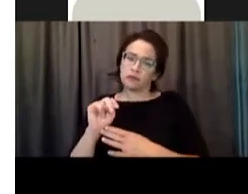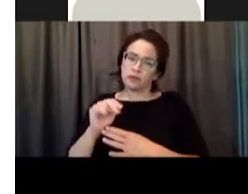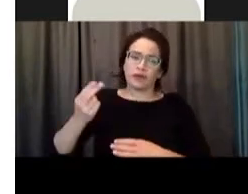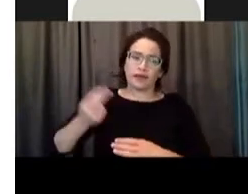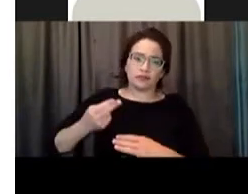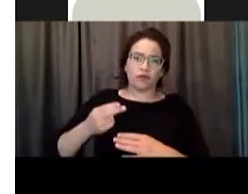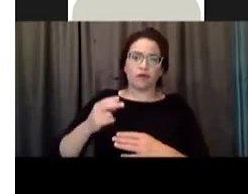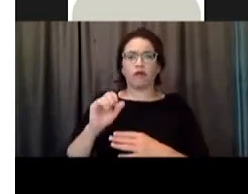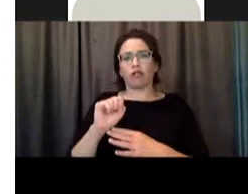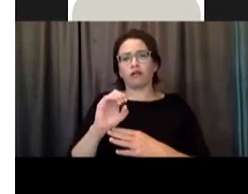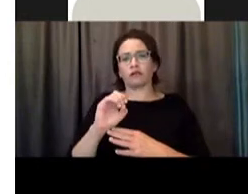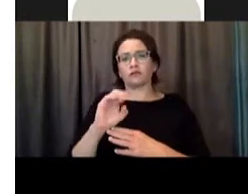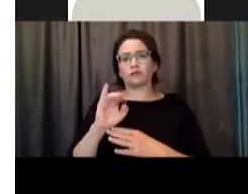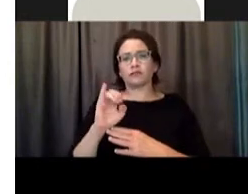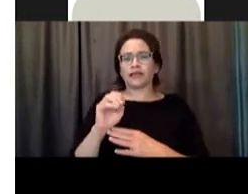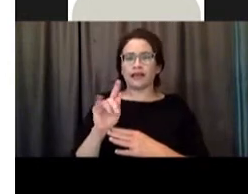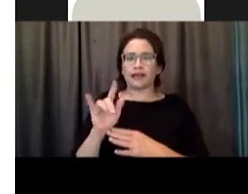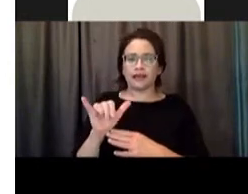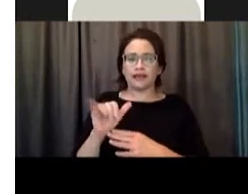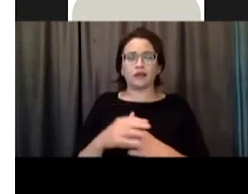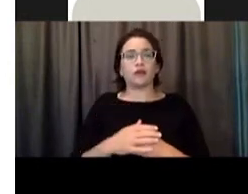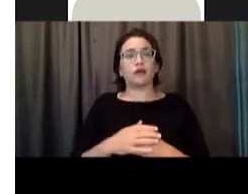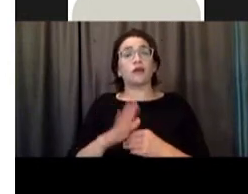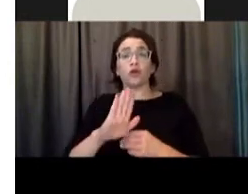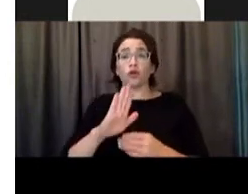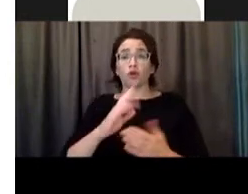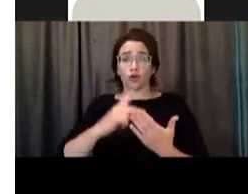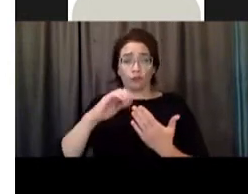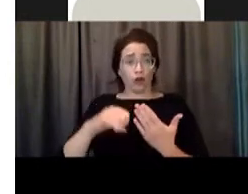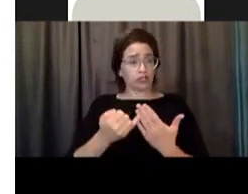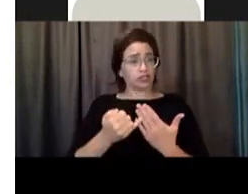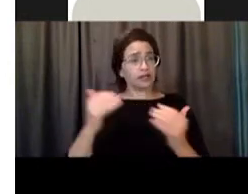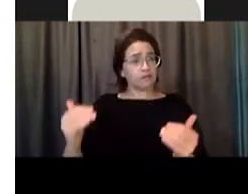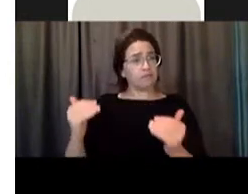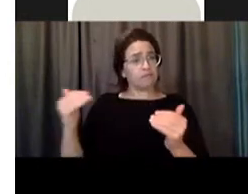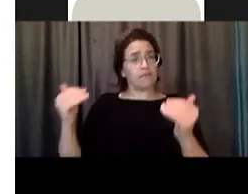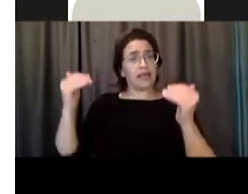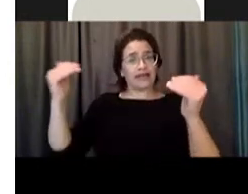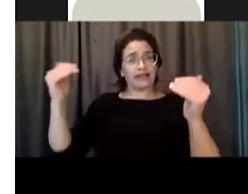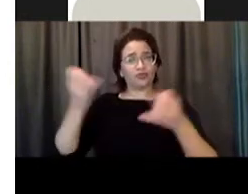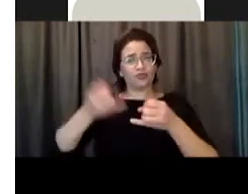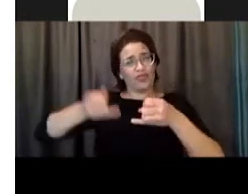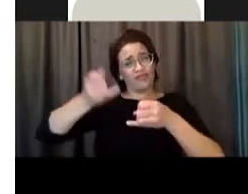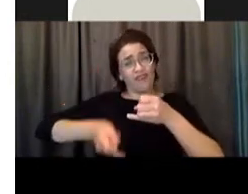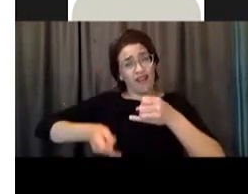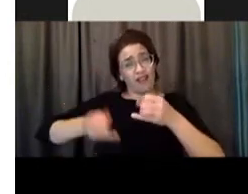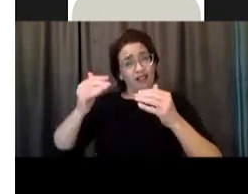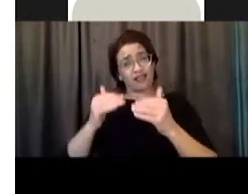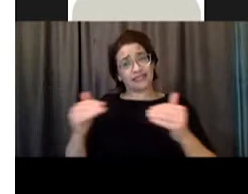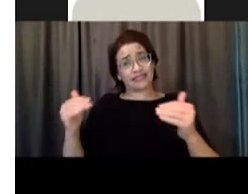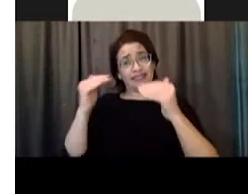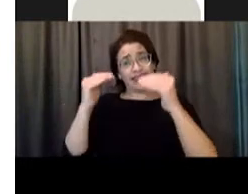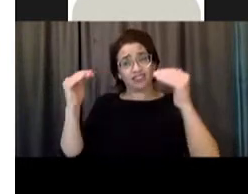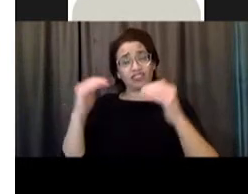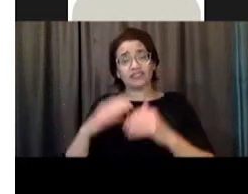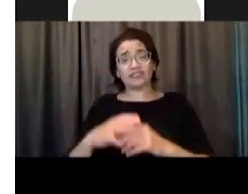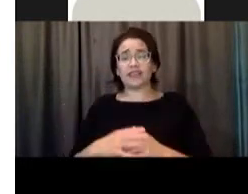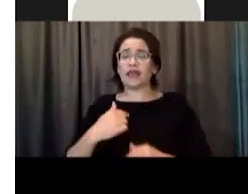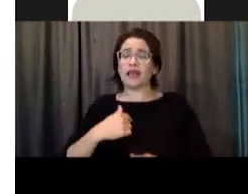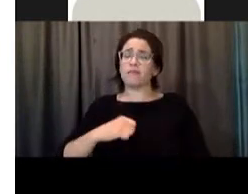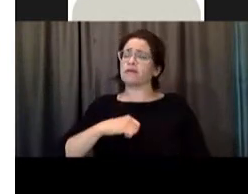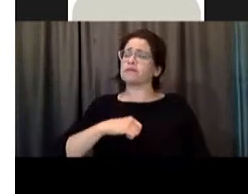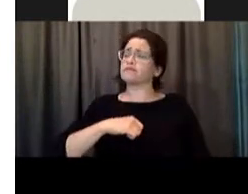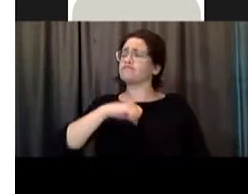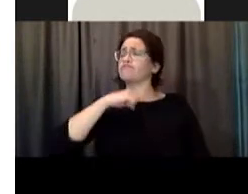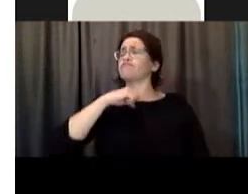And the project made its way to the final stages at the Minnesota State, and I'm very proud of the fact that